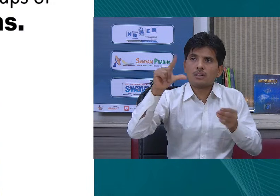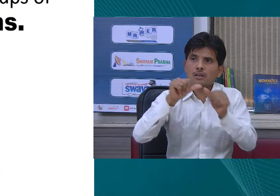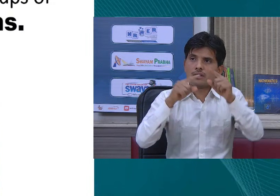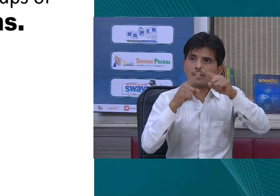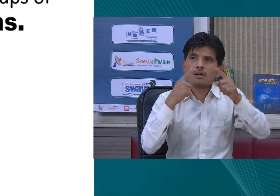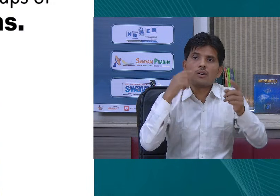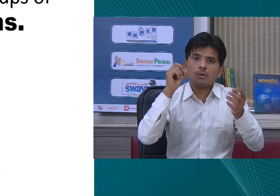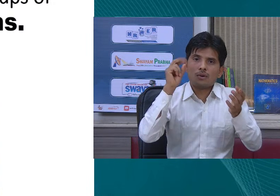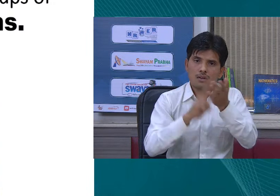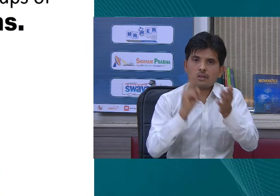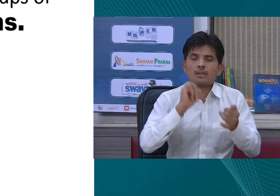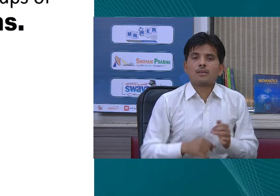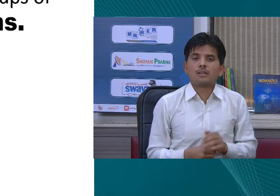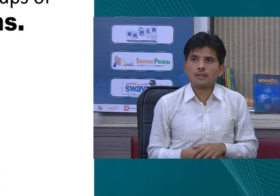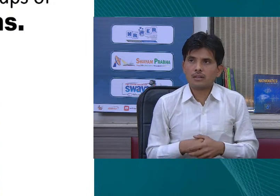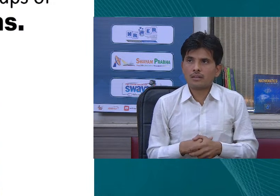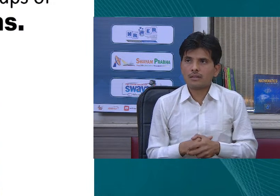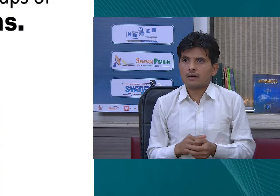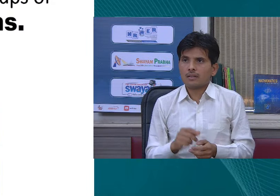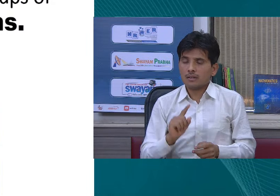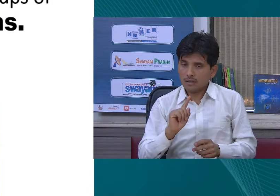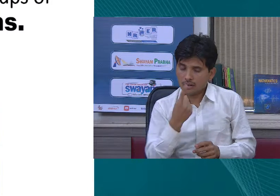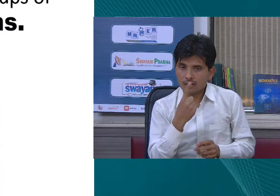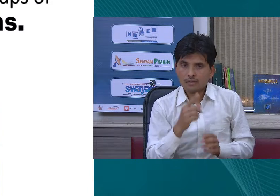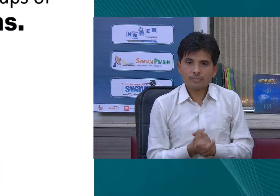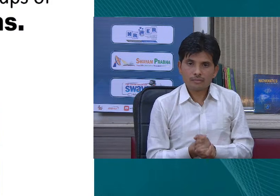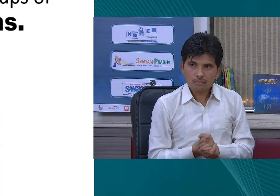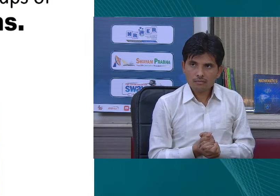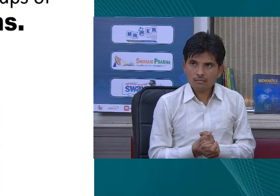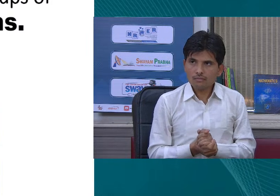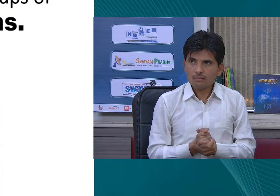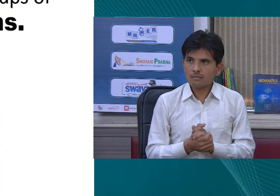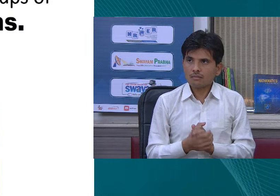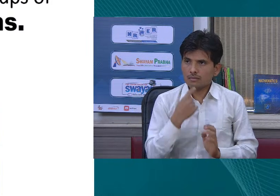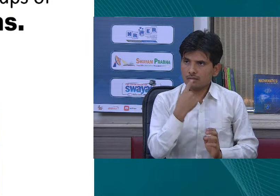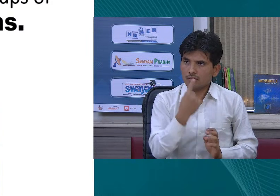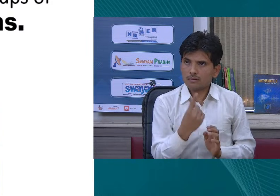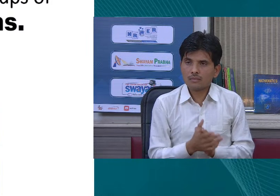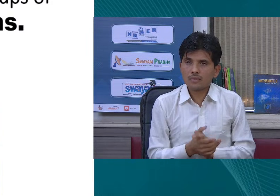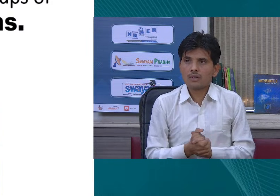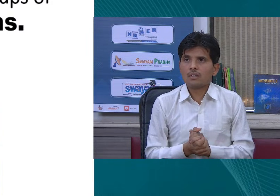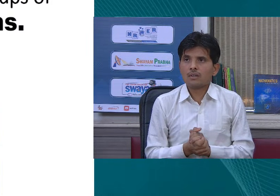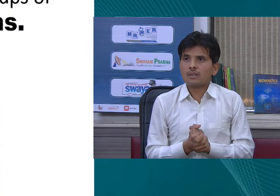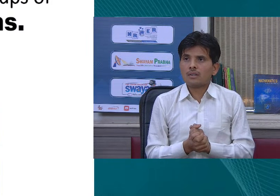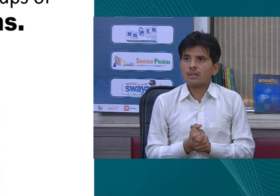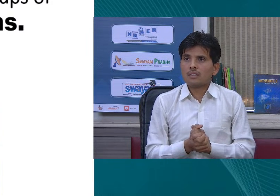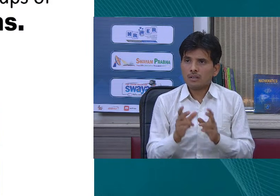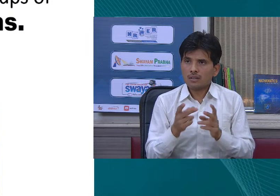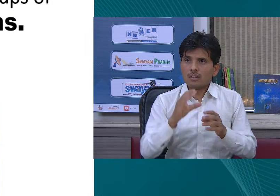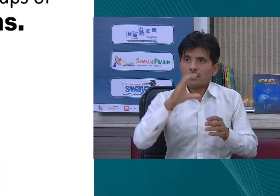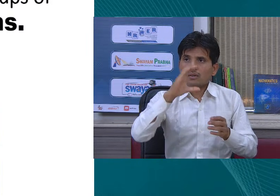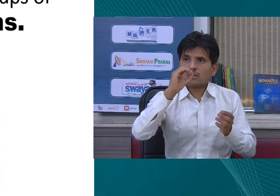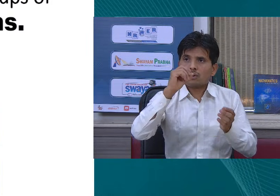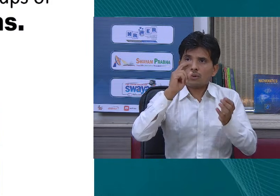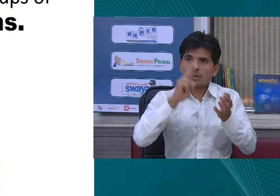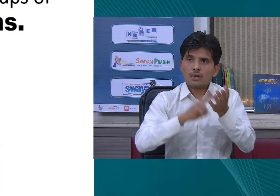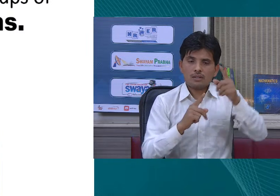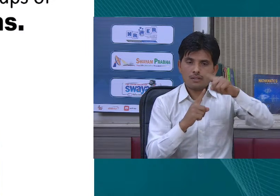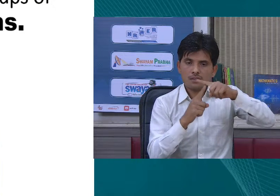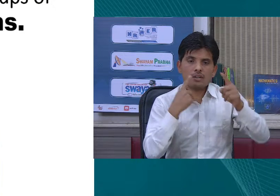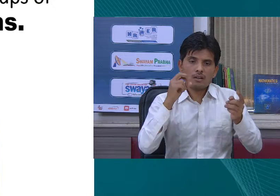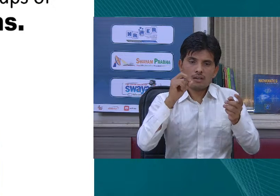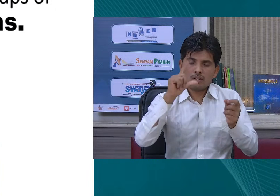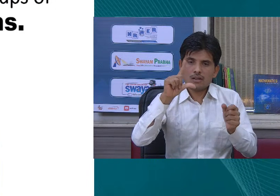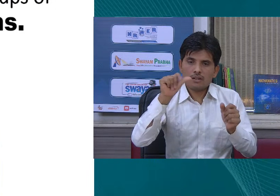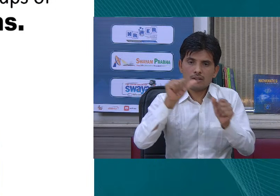Ursa Major. It is a constellation which is quite prominent. Orion is another constellation with, you know,